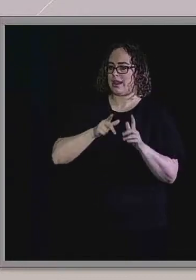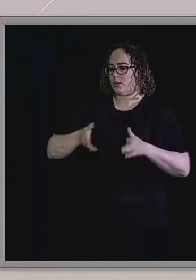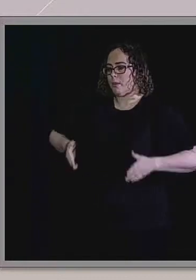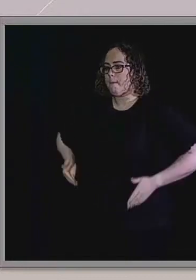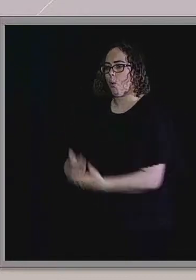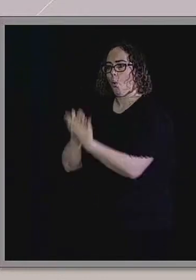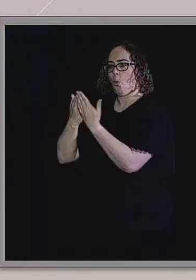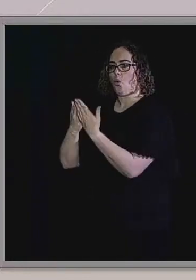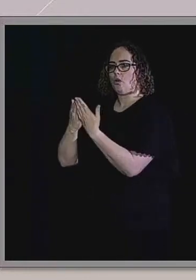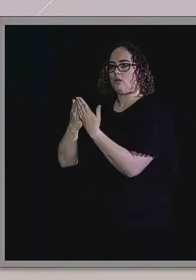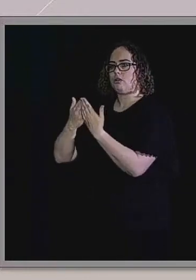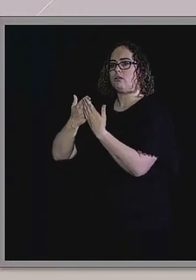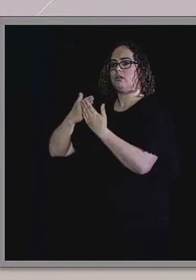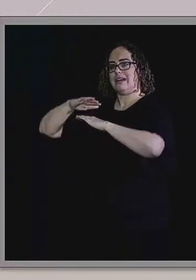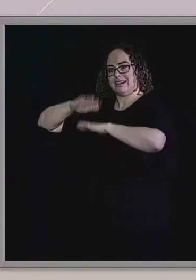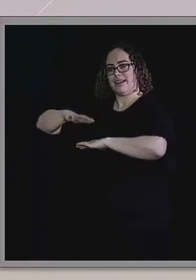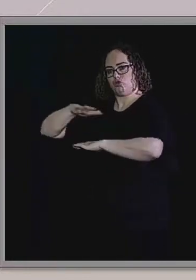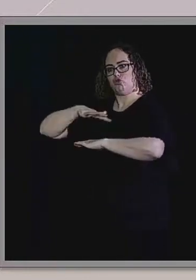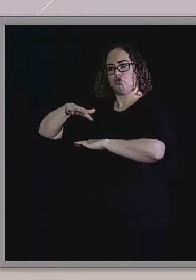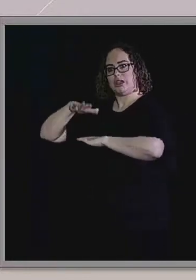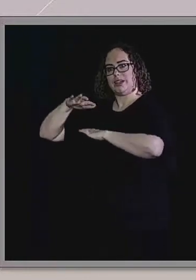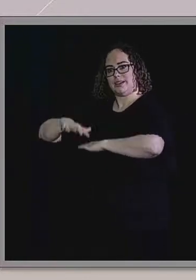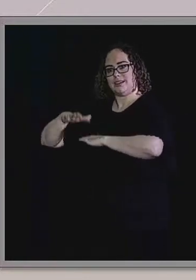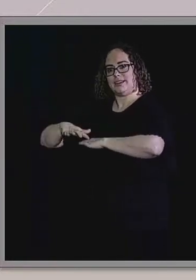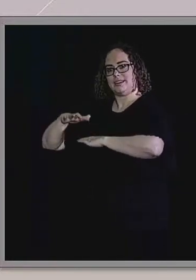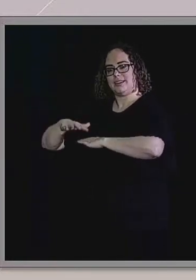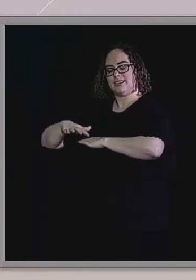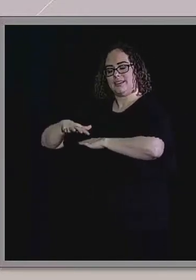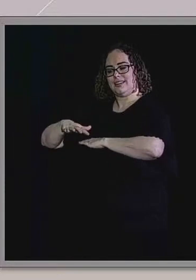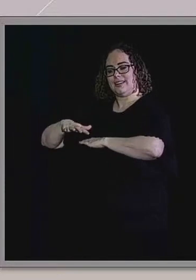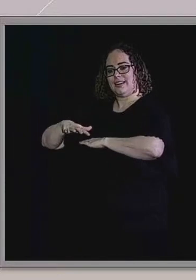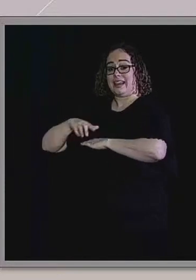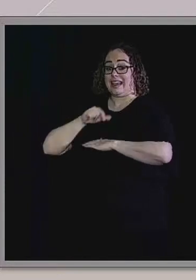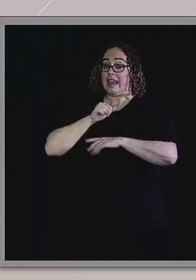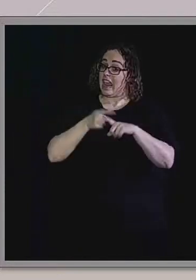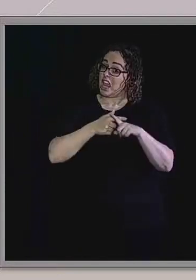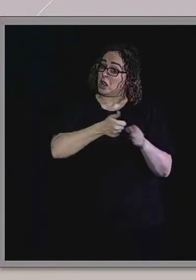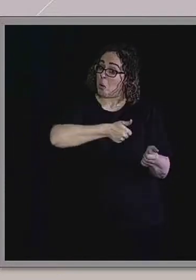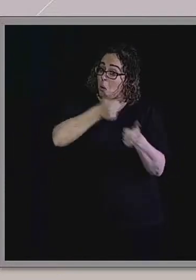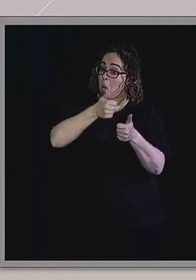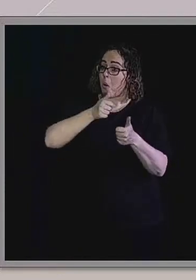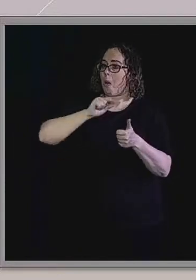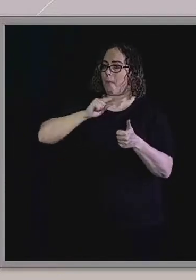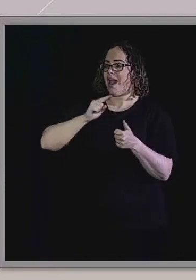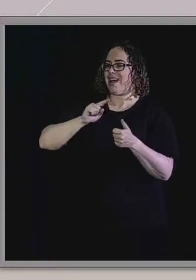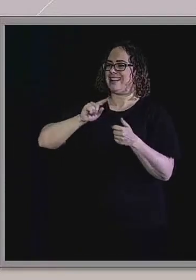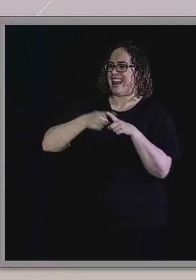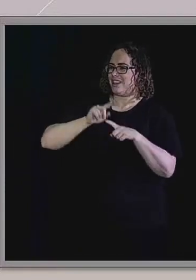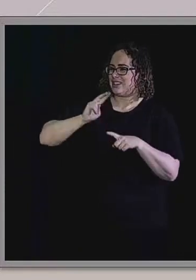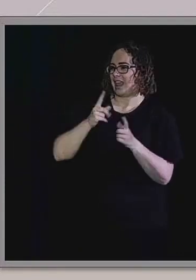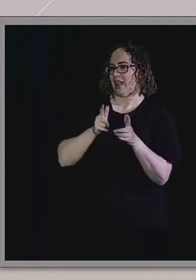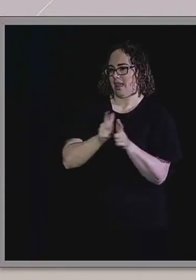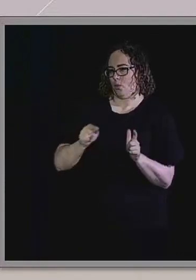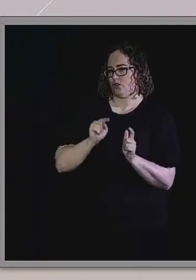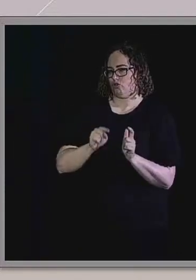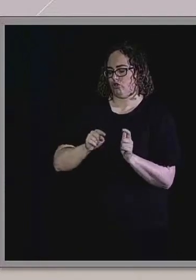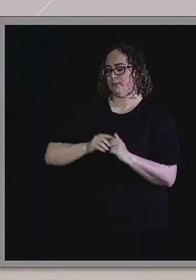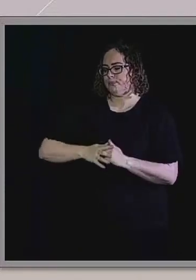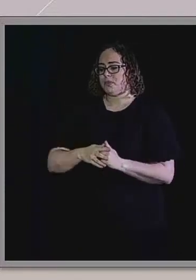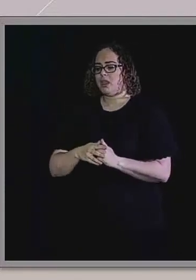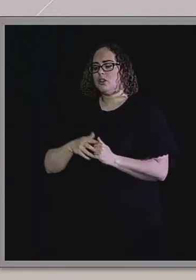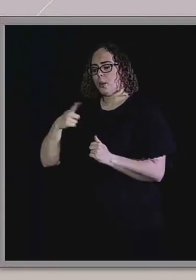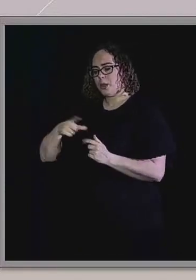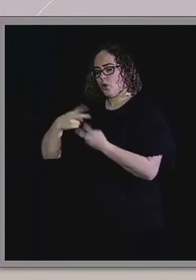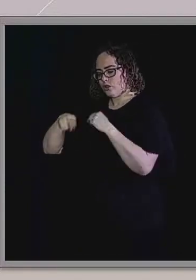he speaks Yindjibarndi first, and then he speaks good English as well. But I went to see him and I asked him, because we were having this fight or this